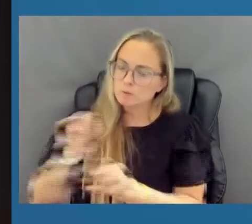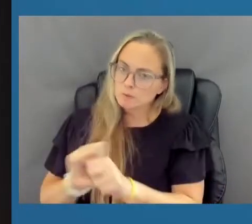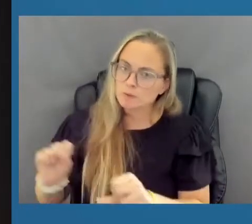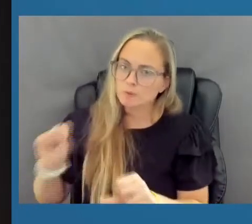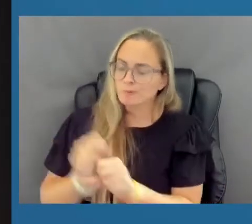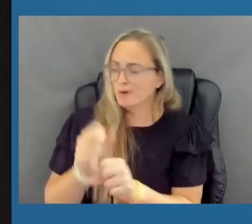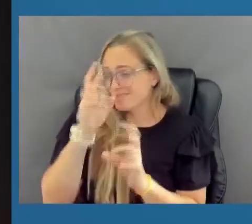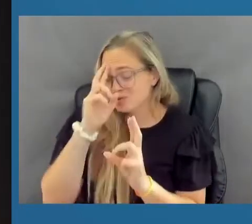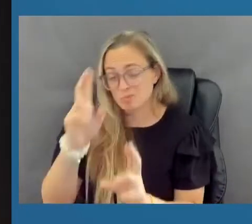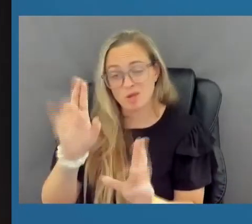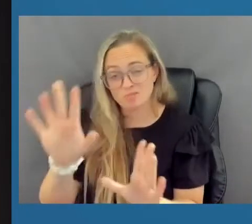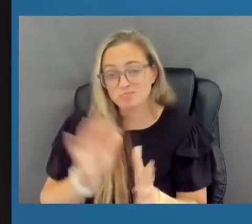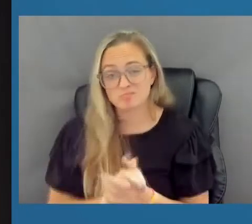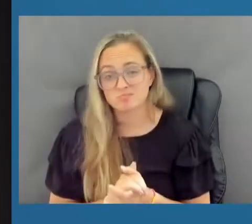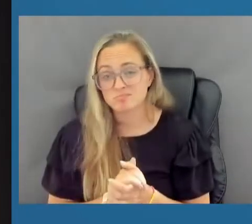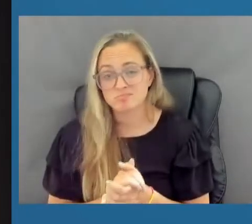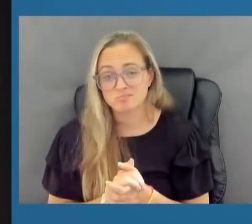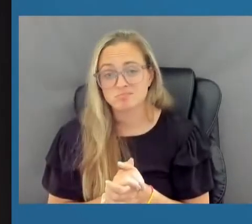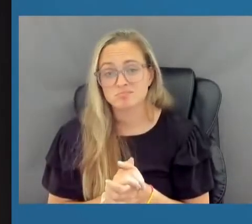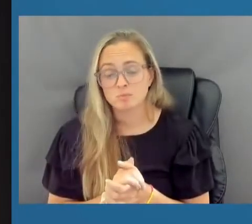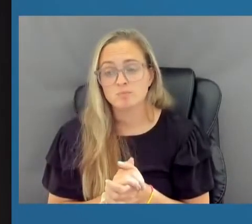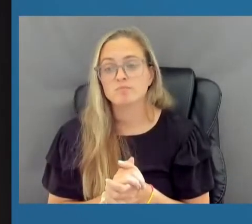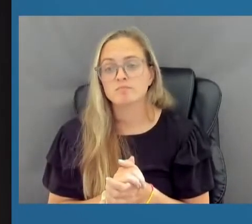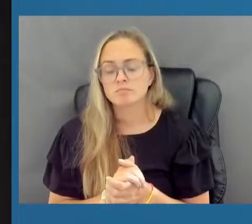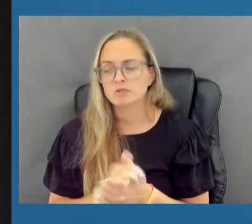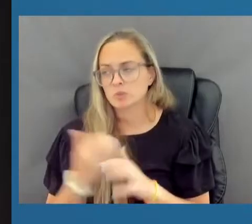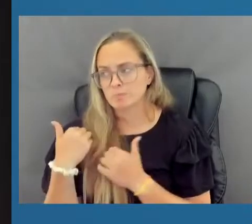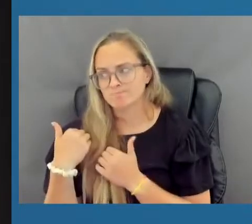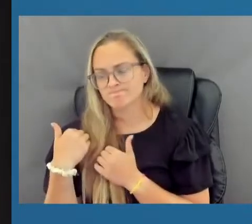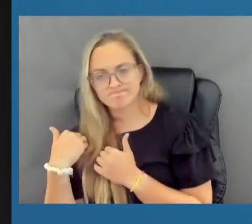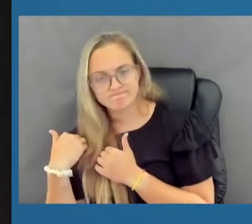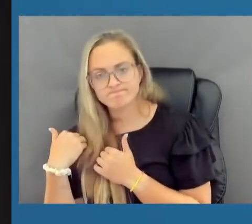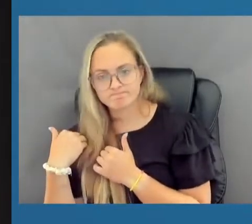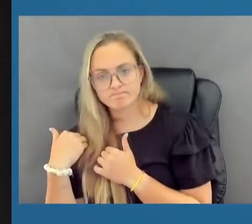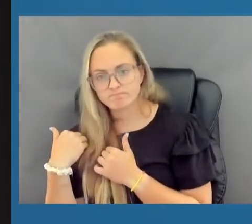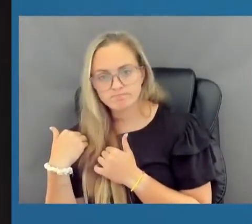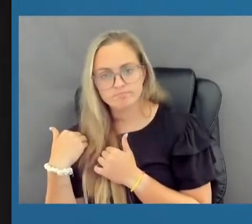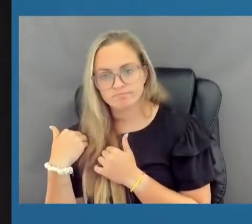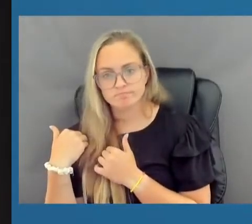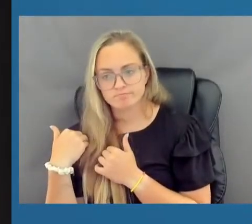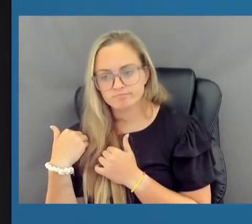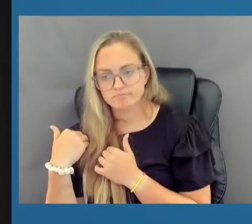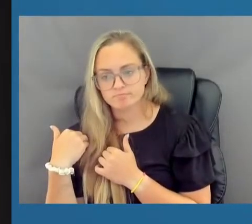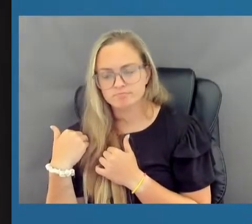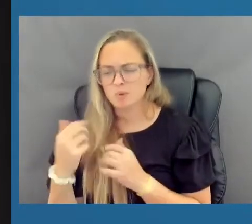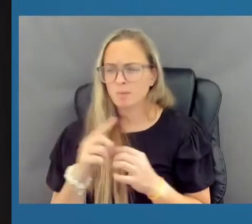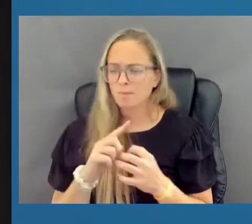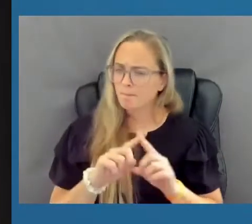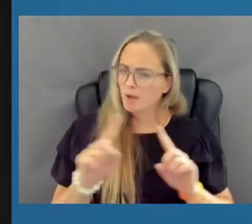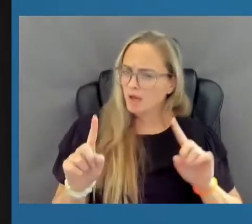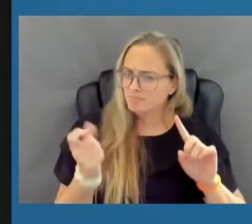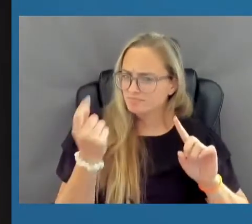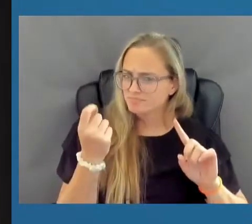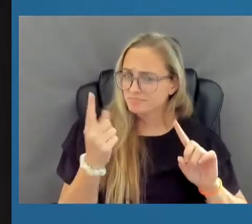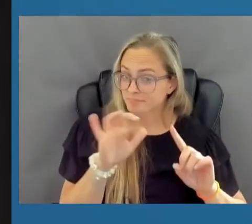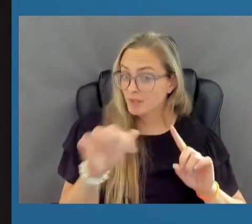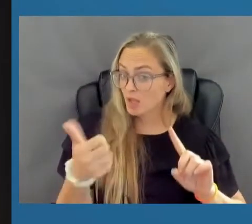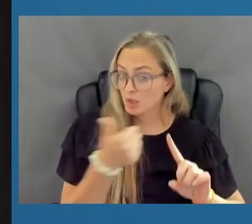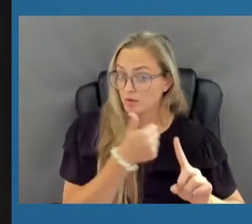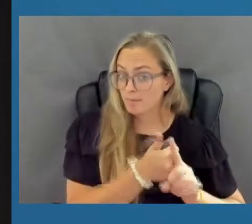for that. So it is this burden that has been on their shoulders, but it also had another impact which